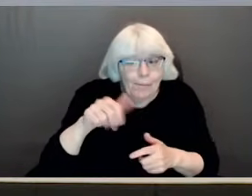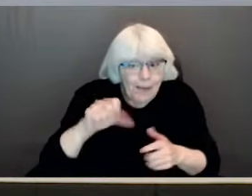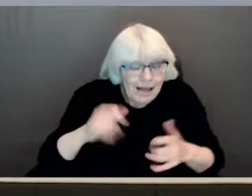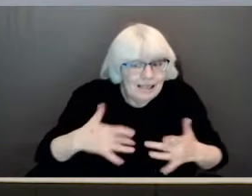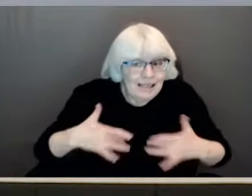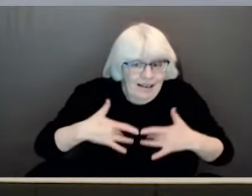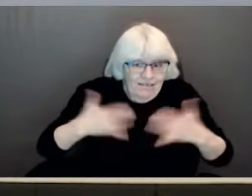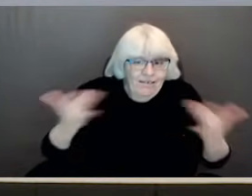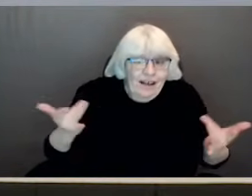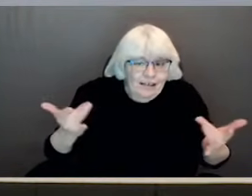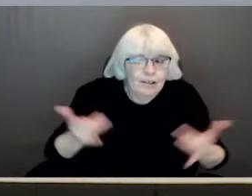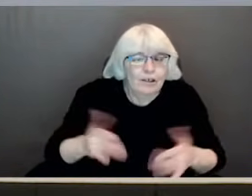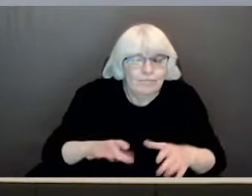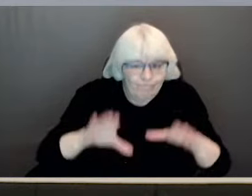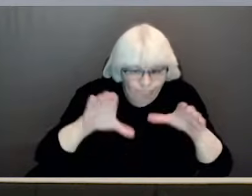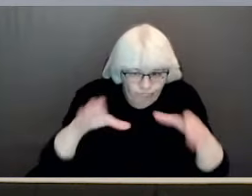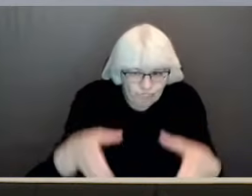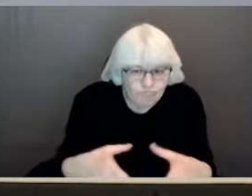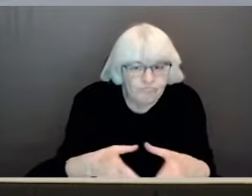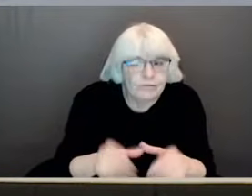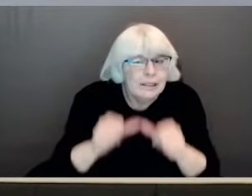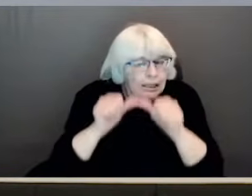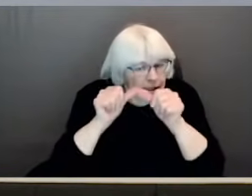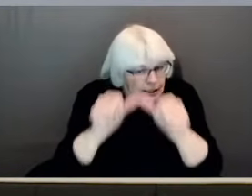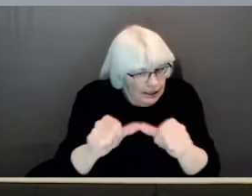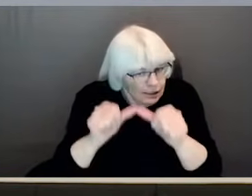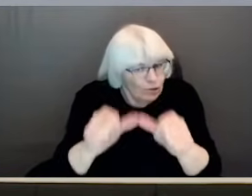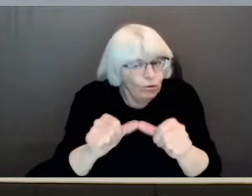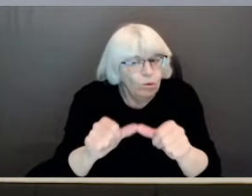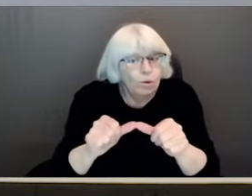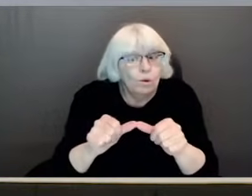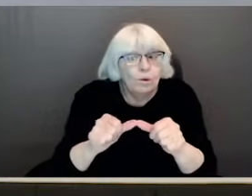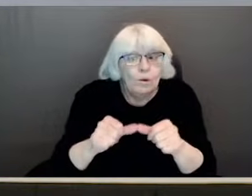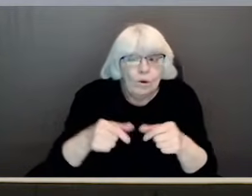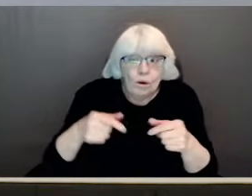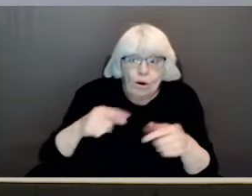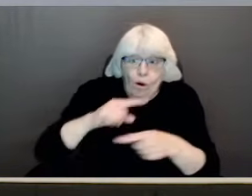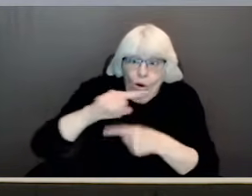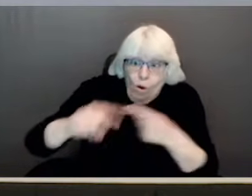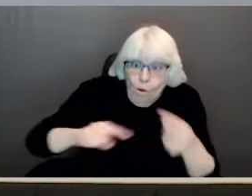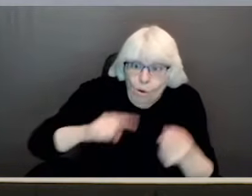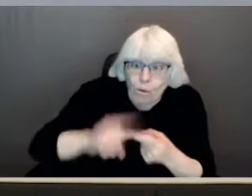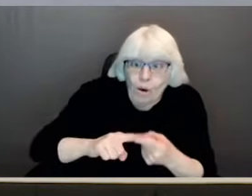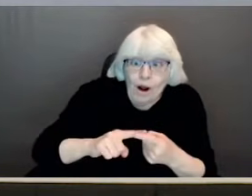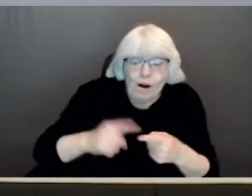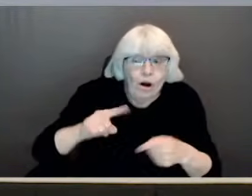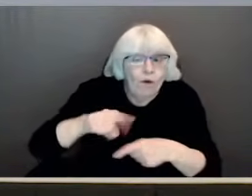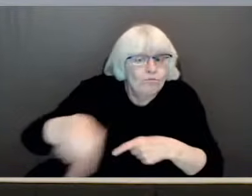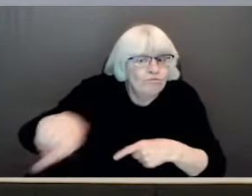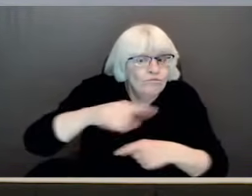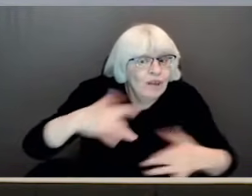with youth that are 18 years of age and younger, will still require cohorts.